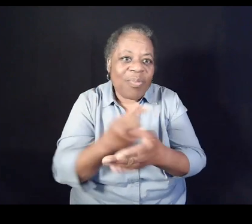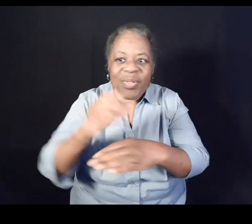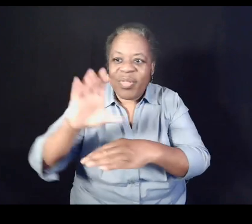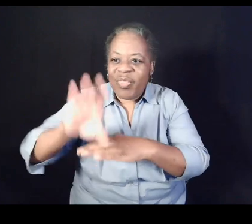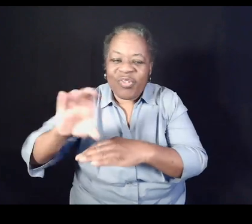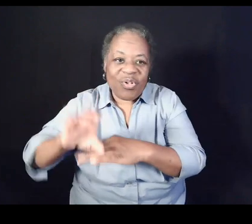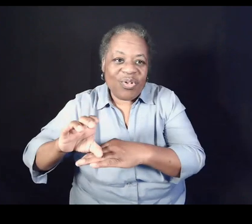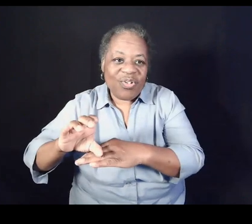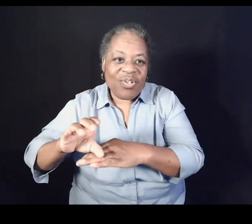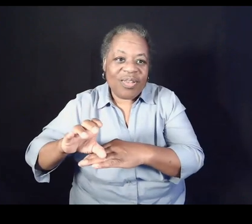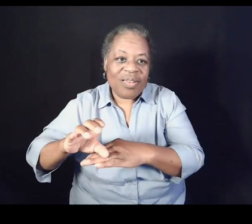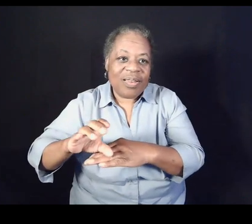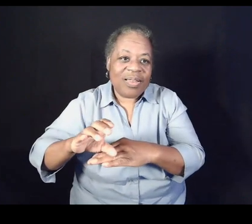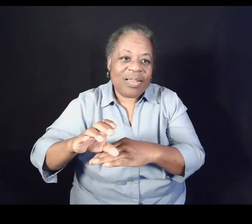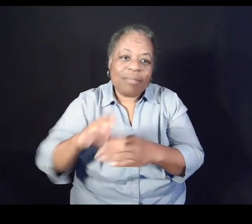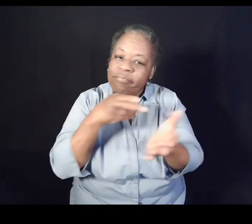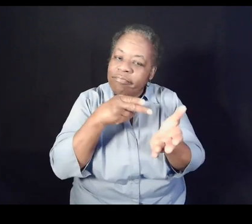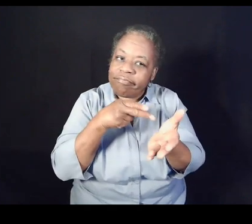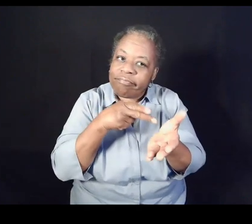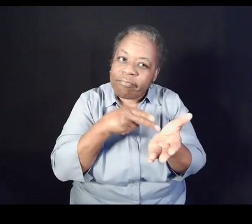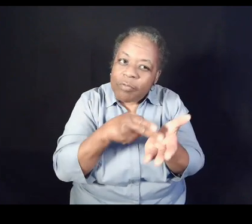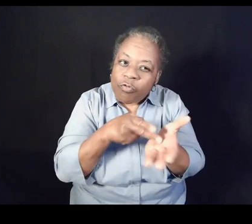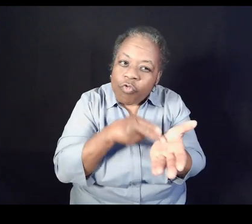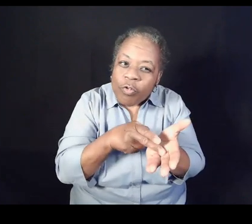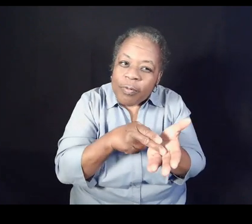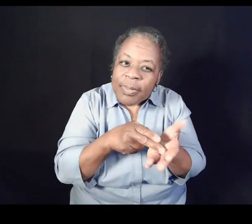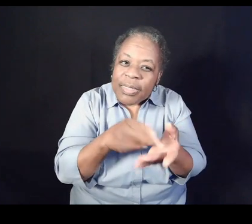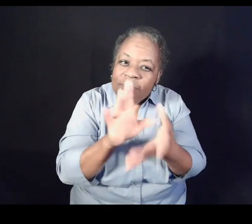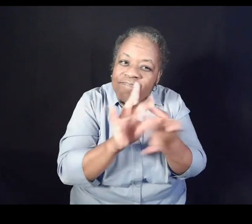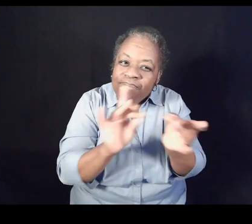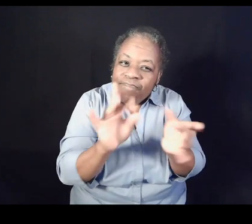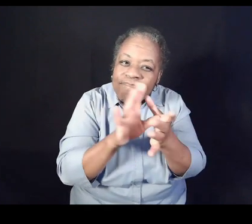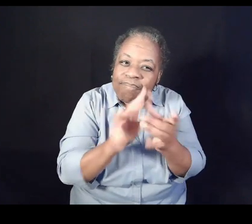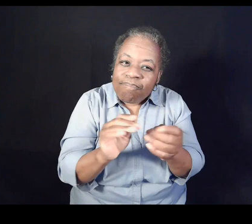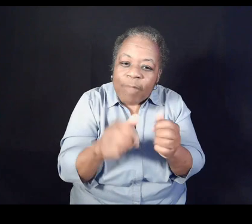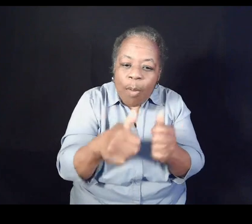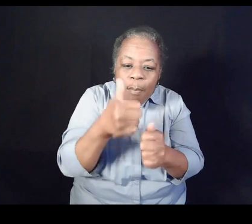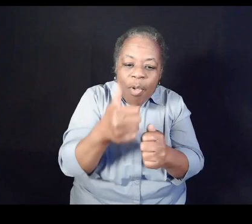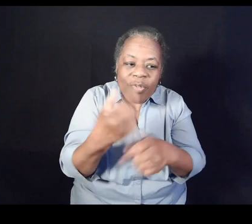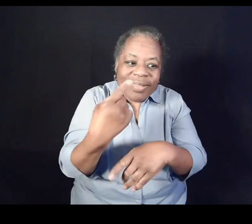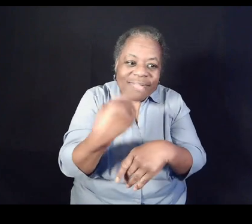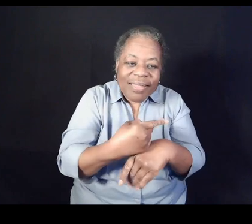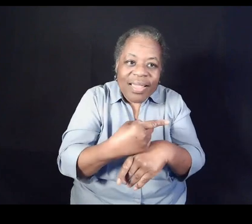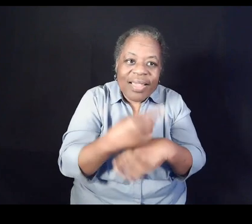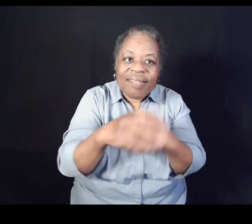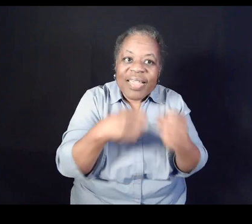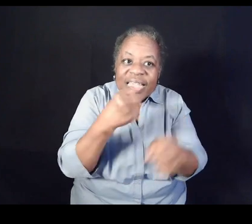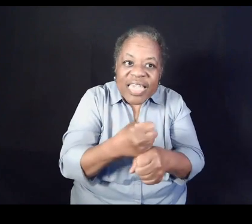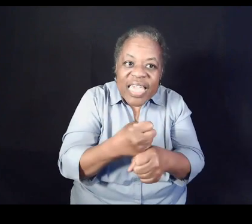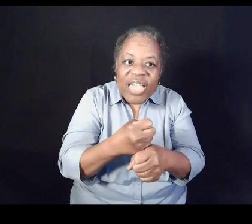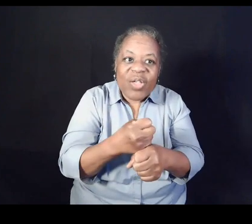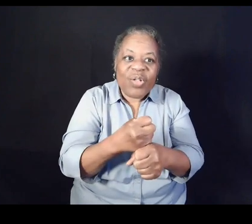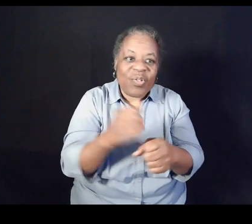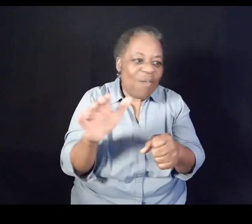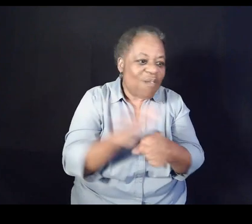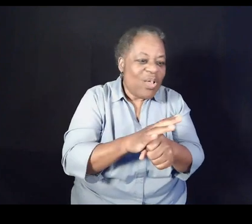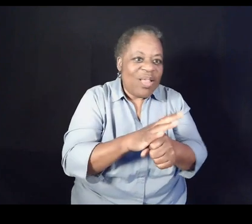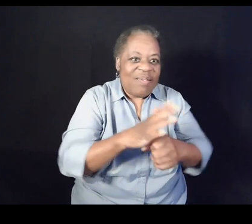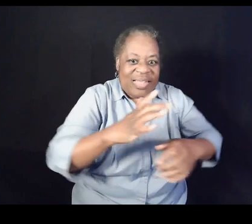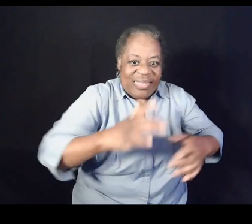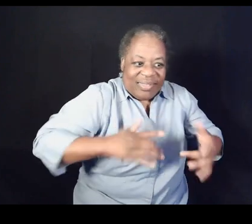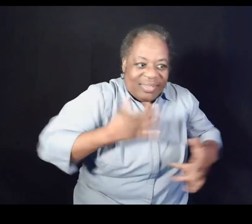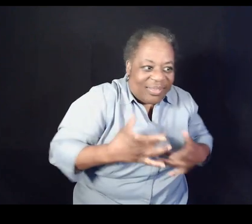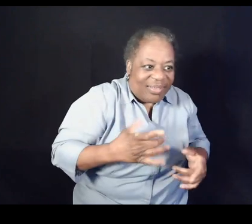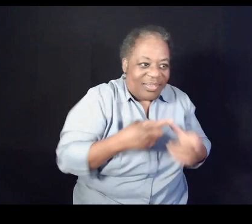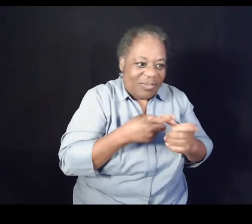can honestly say that most of those days and years have been characterized by exhilaration and flow and a sense of